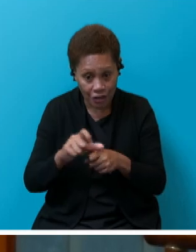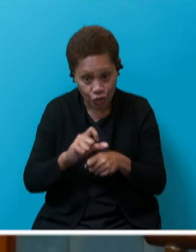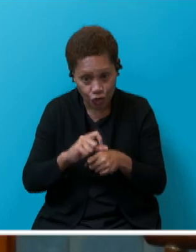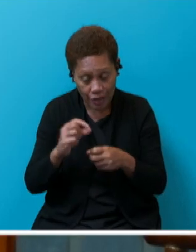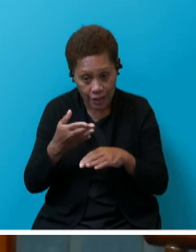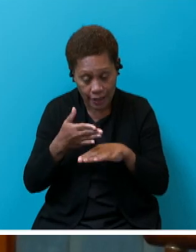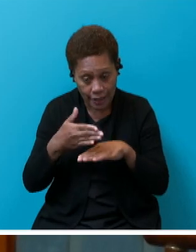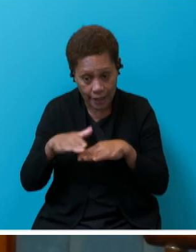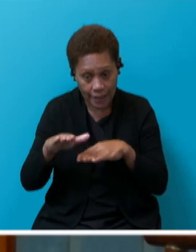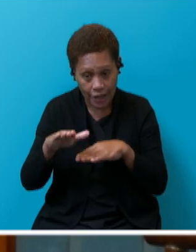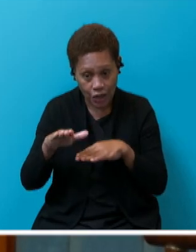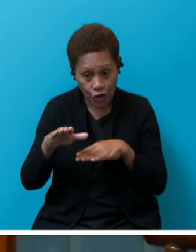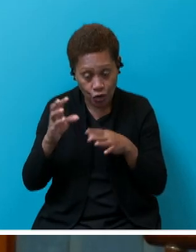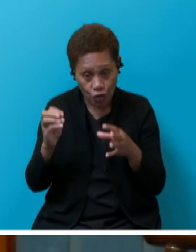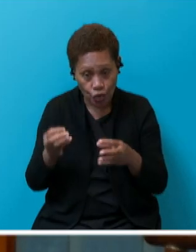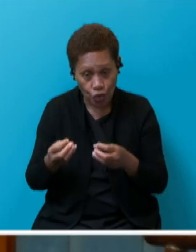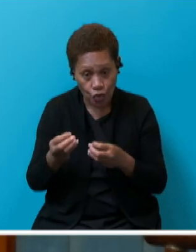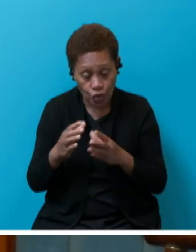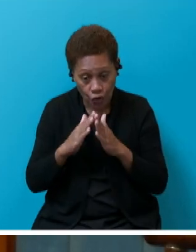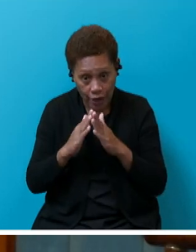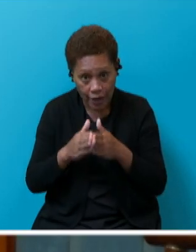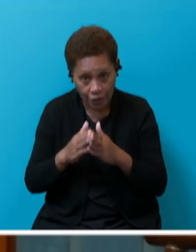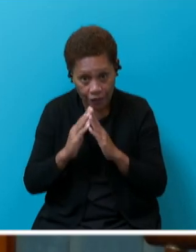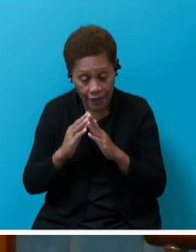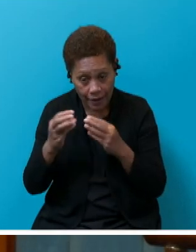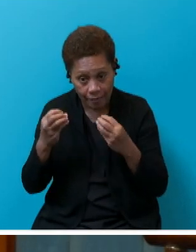ways for business, including